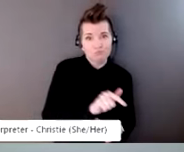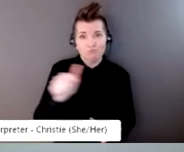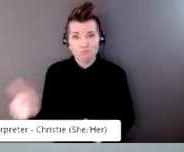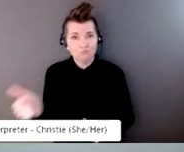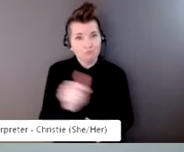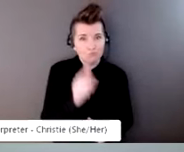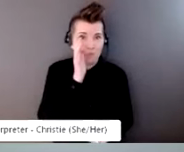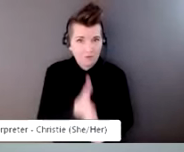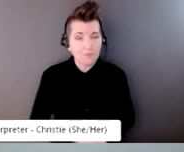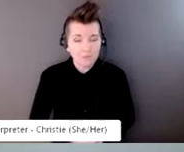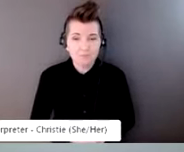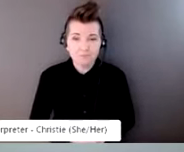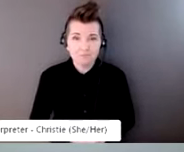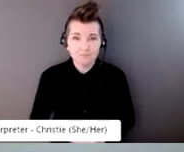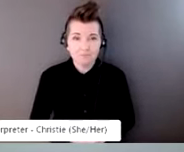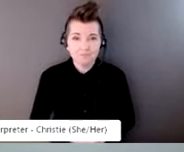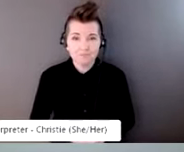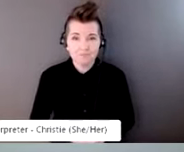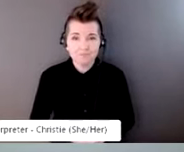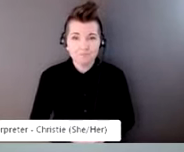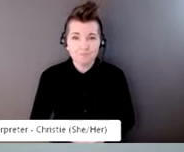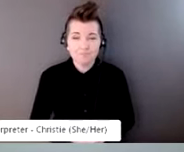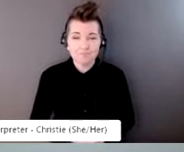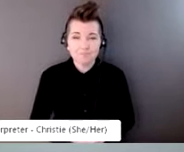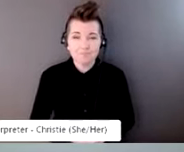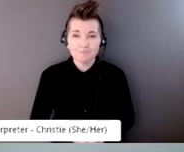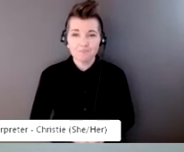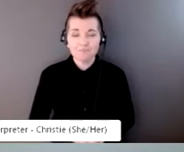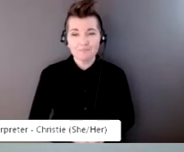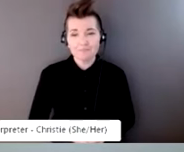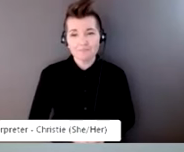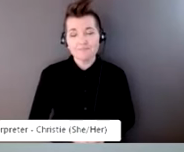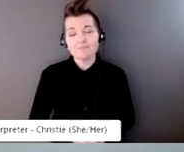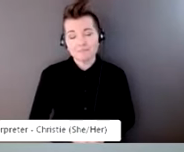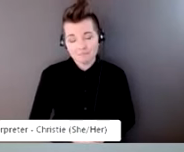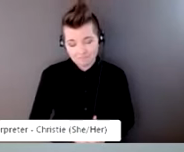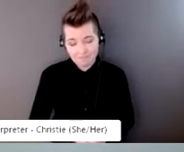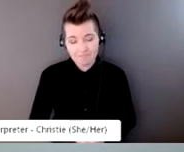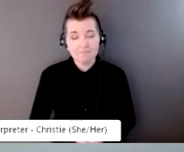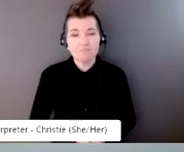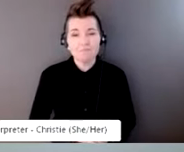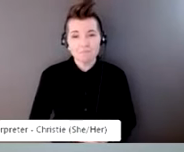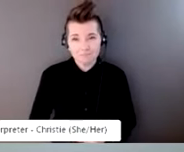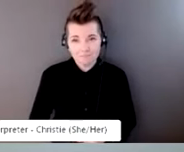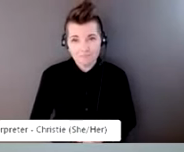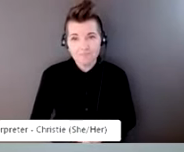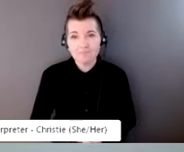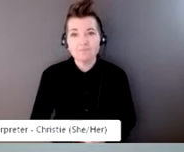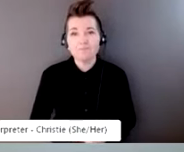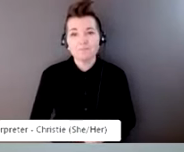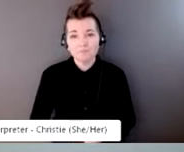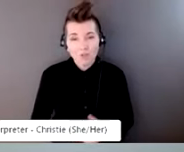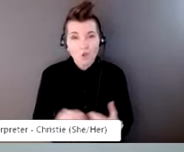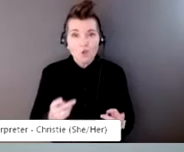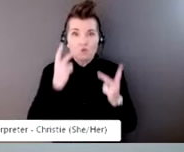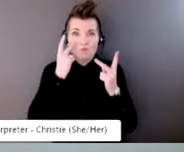interpretation. In terms of seeing all of us or the person speaking at any given time or signing at any given time, you have the